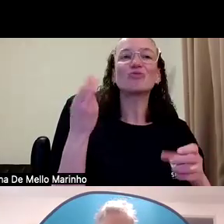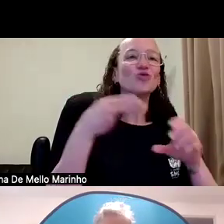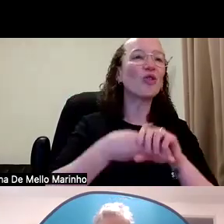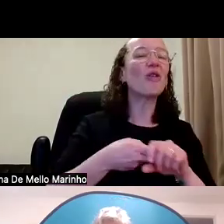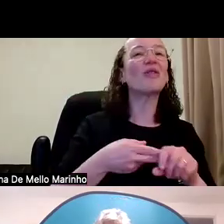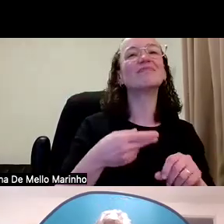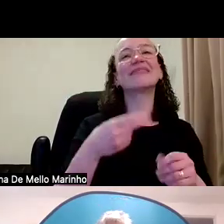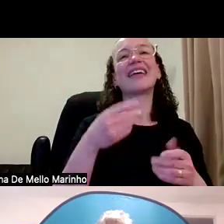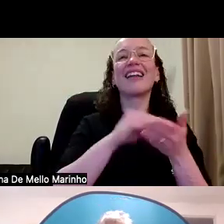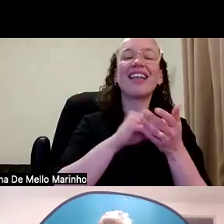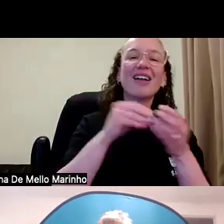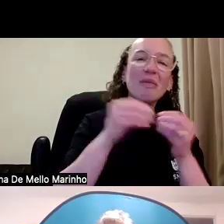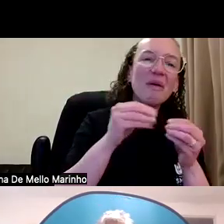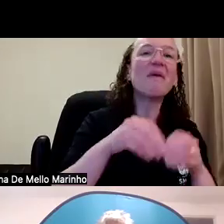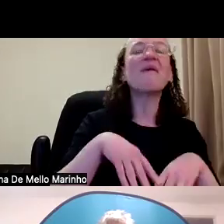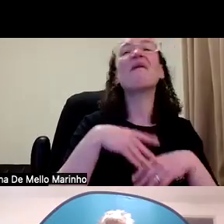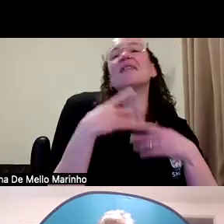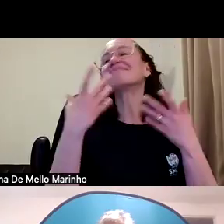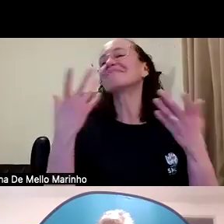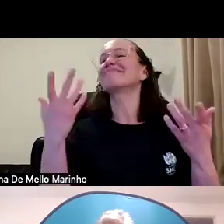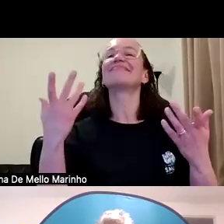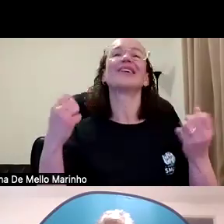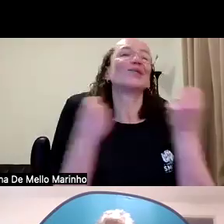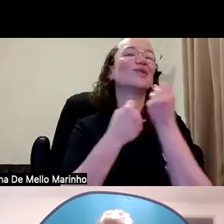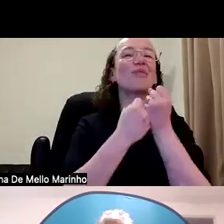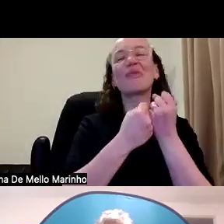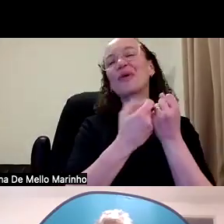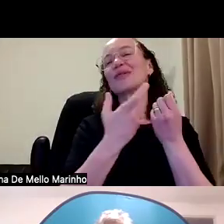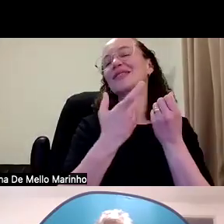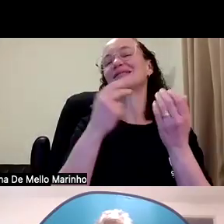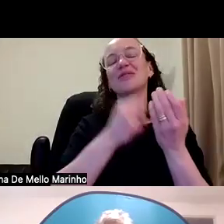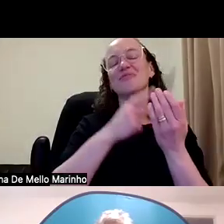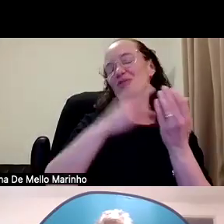So if you want to join and learn more,